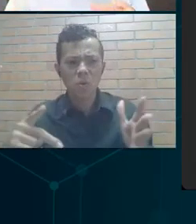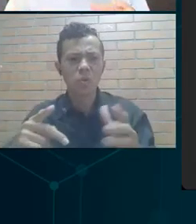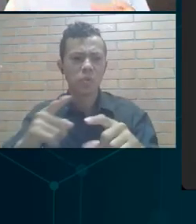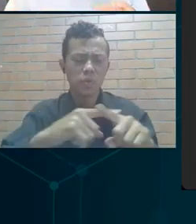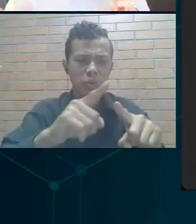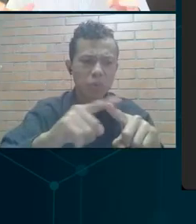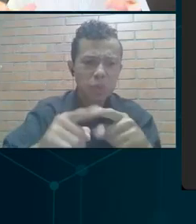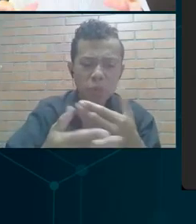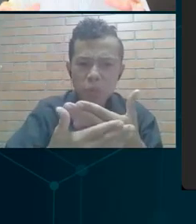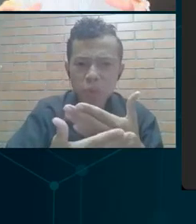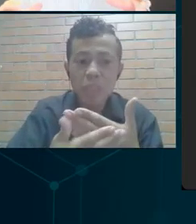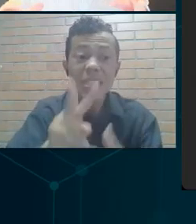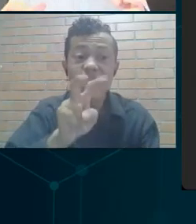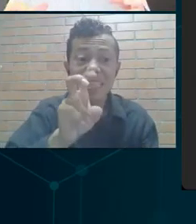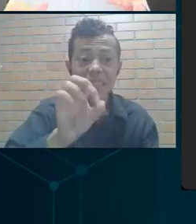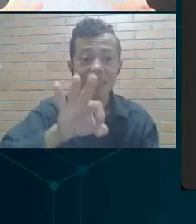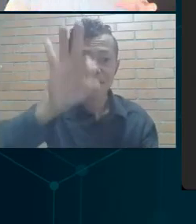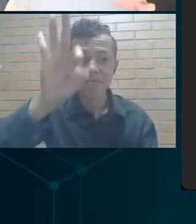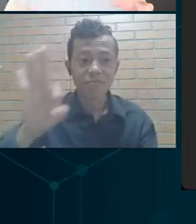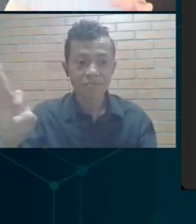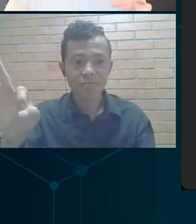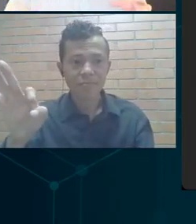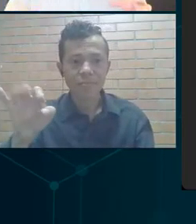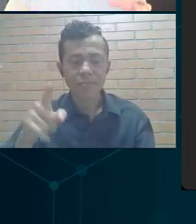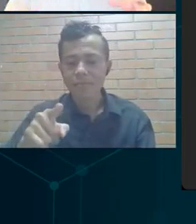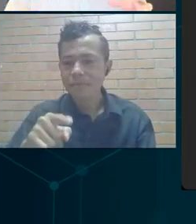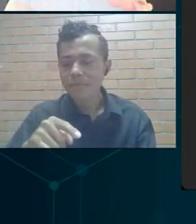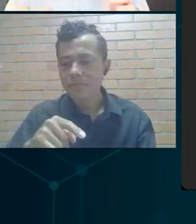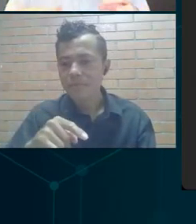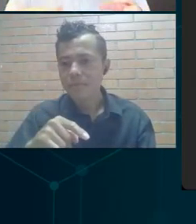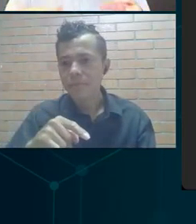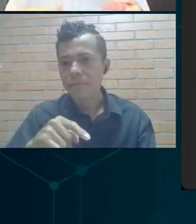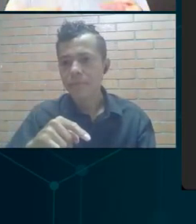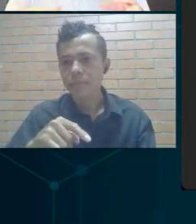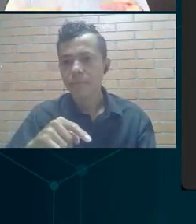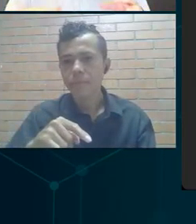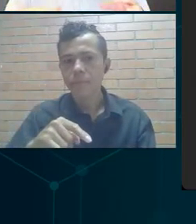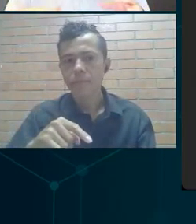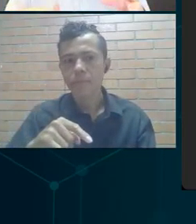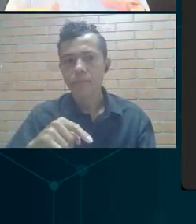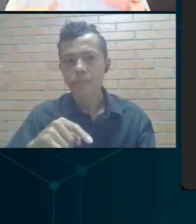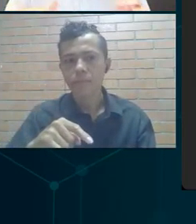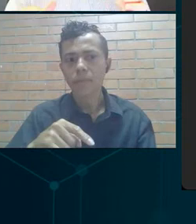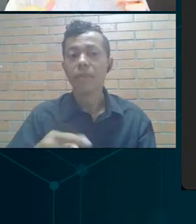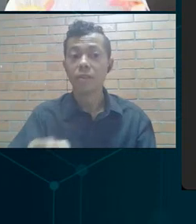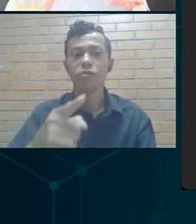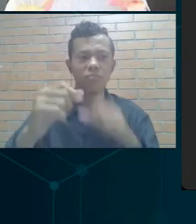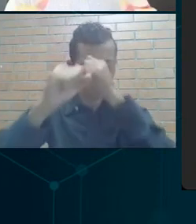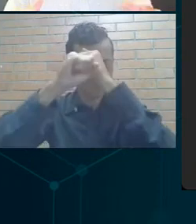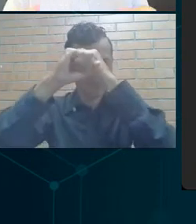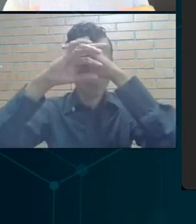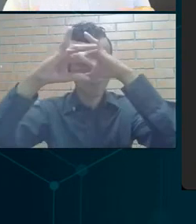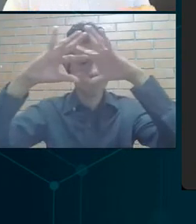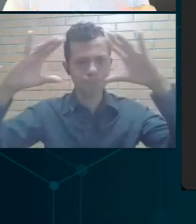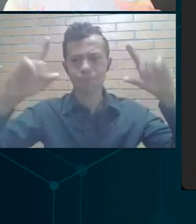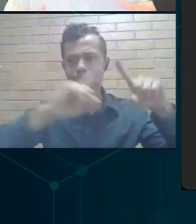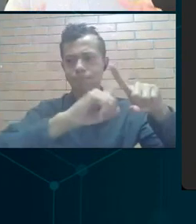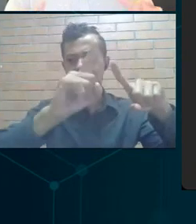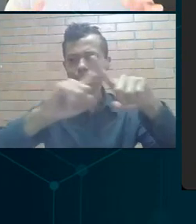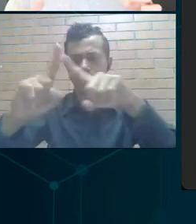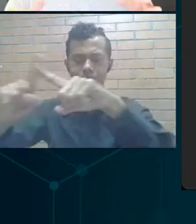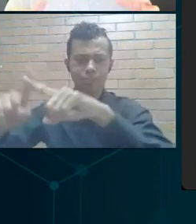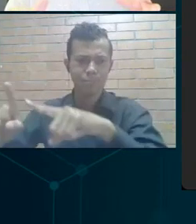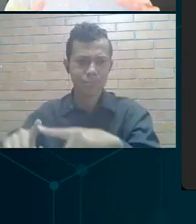completed. And so you can imagine that given the great amount of expense, the challenge and the risk that